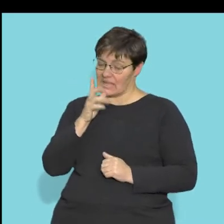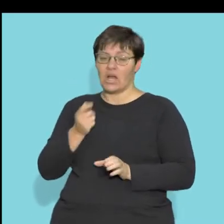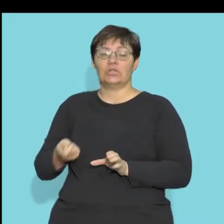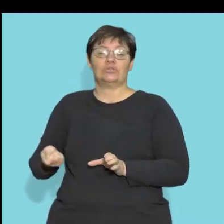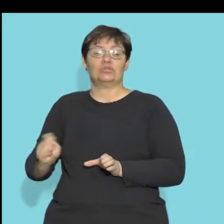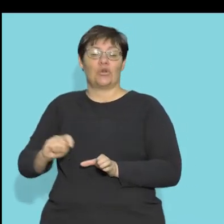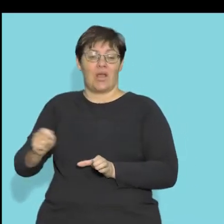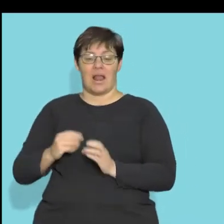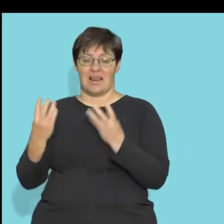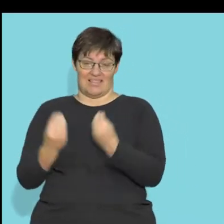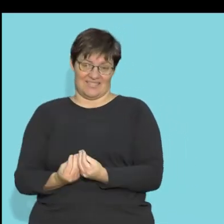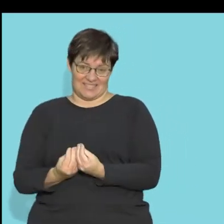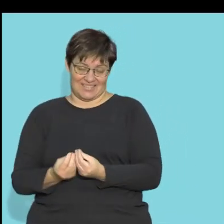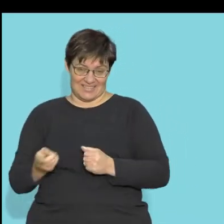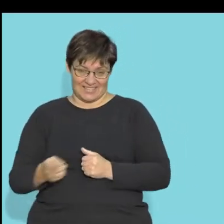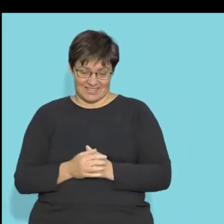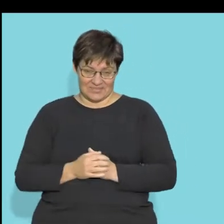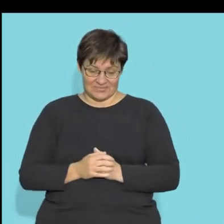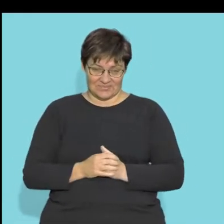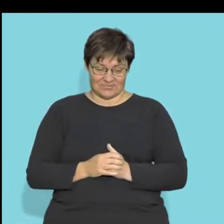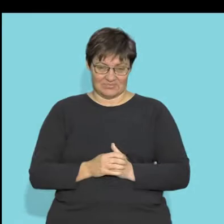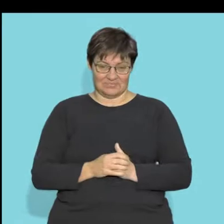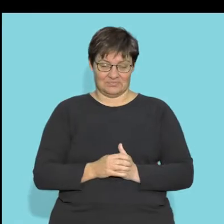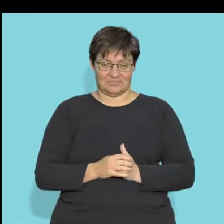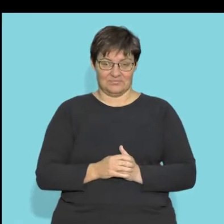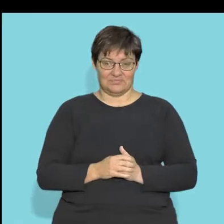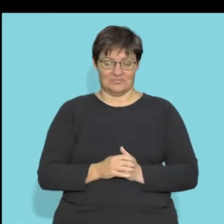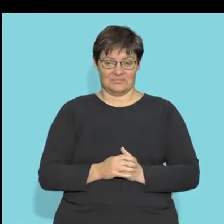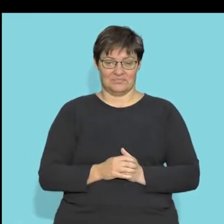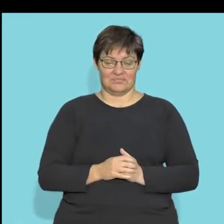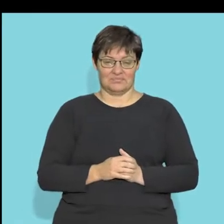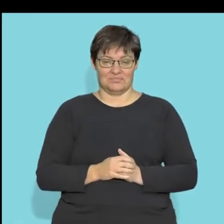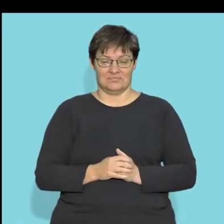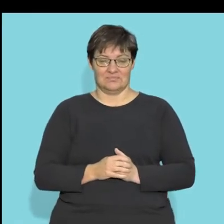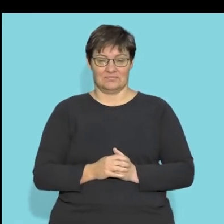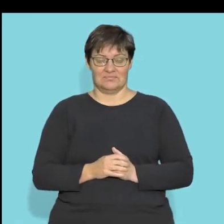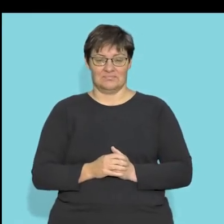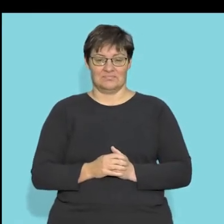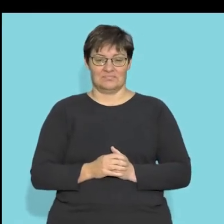water and we've got less sugar.